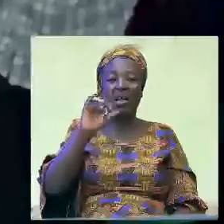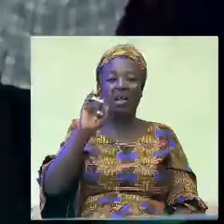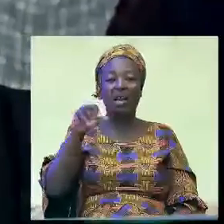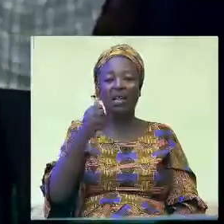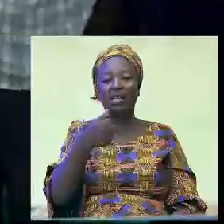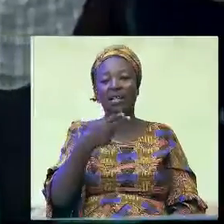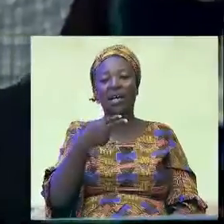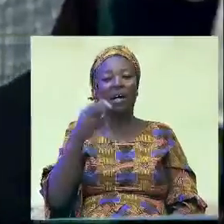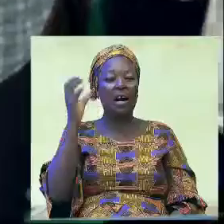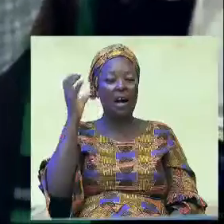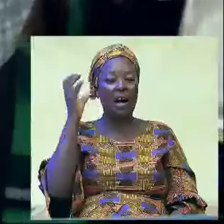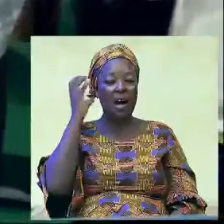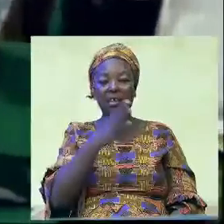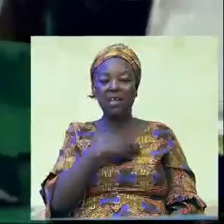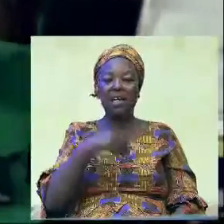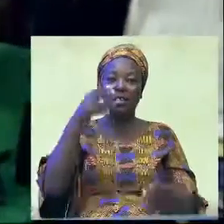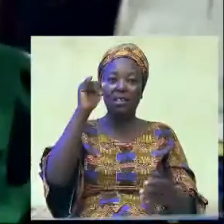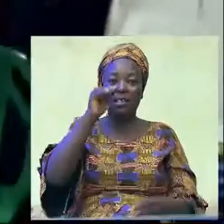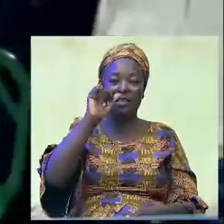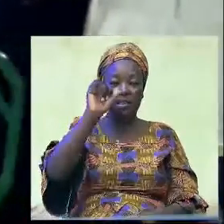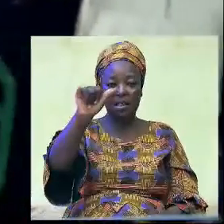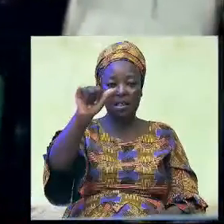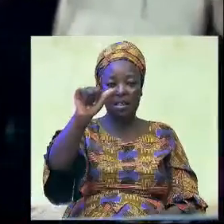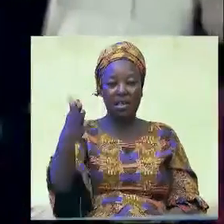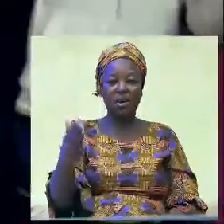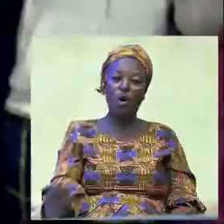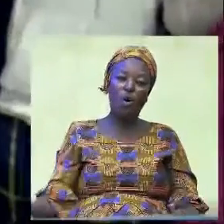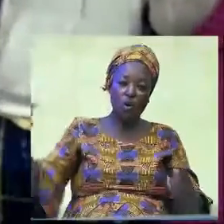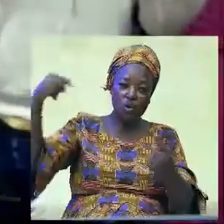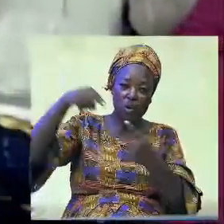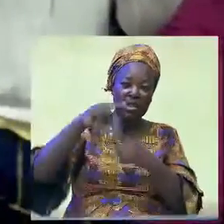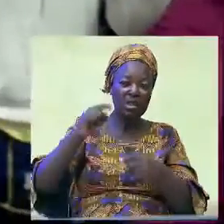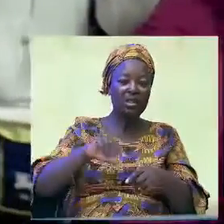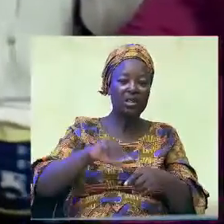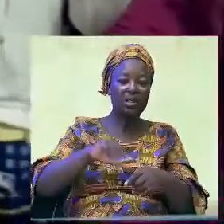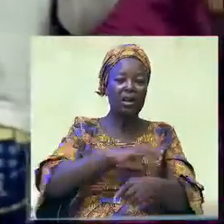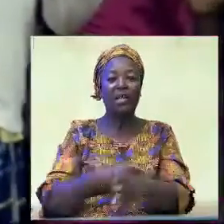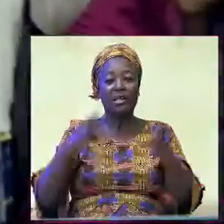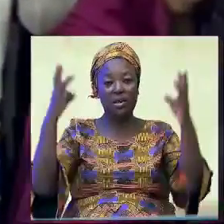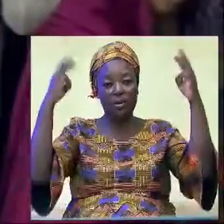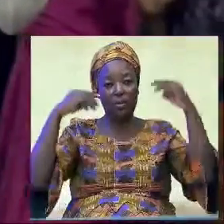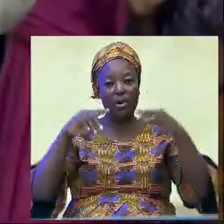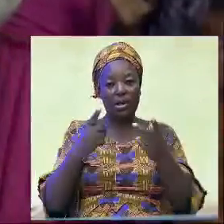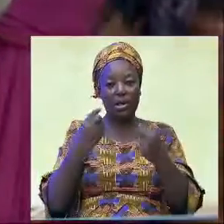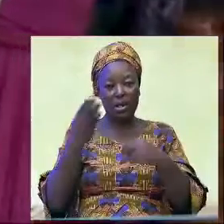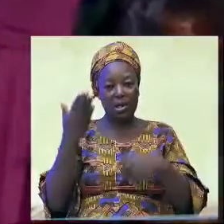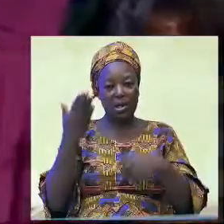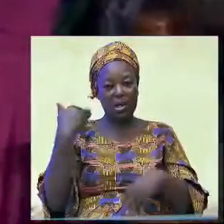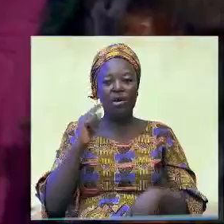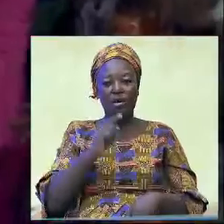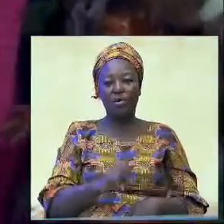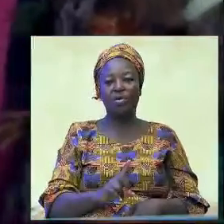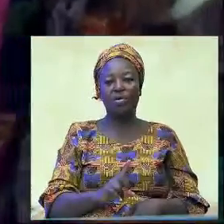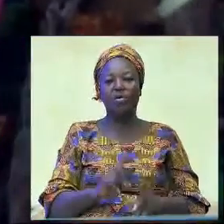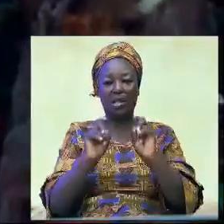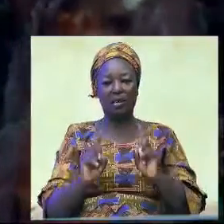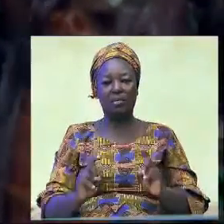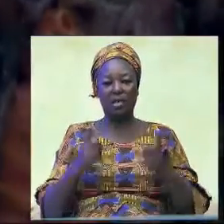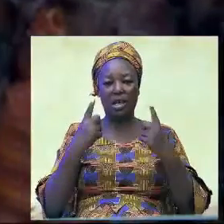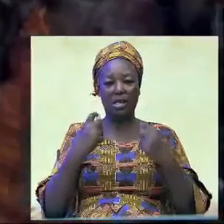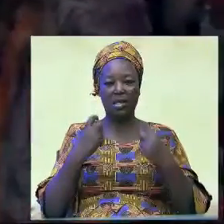Elijah went and stayed there until the mighty rain came. You